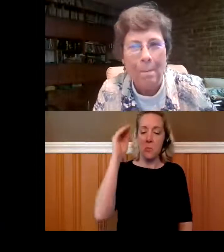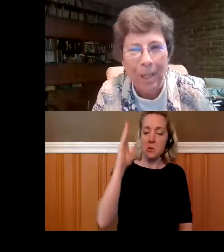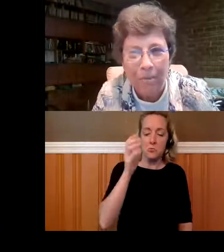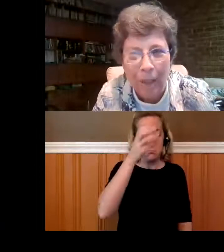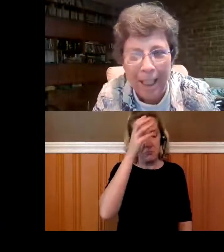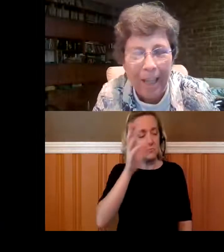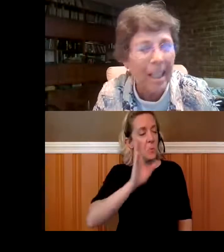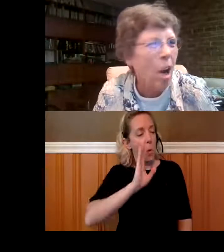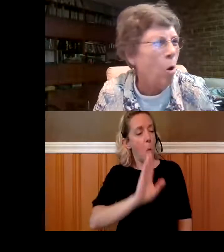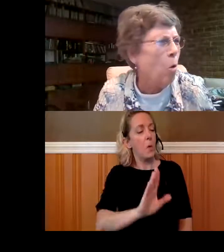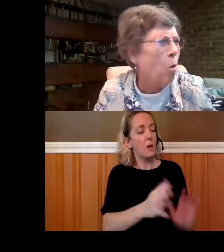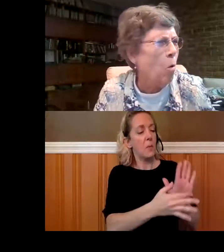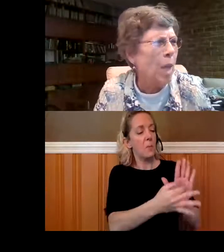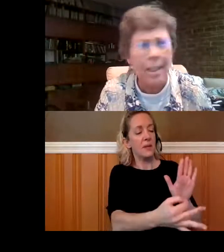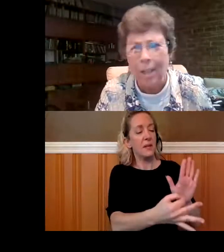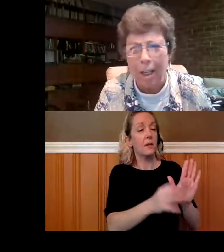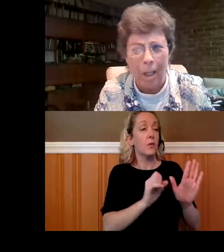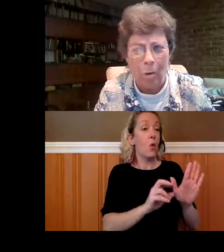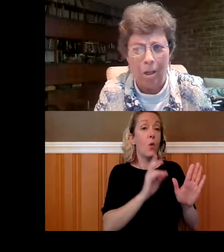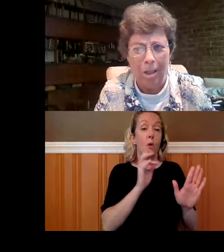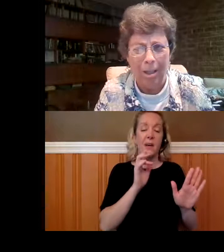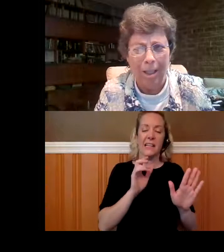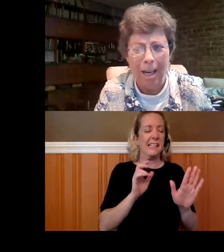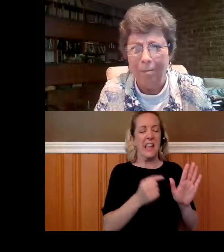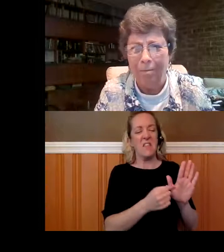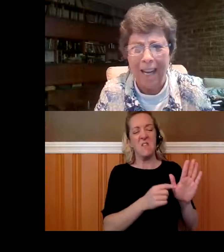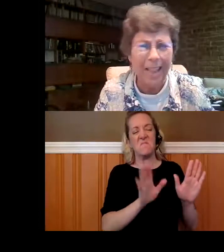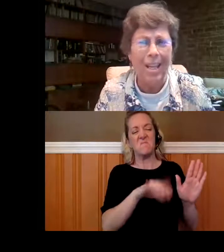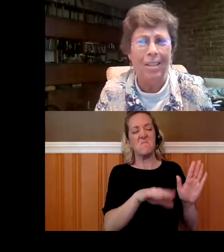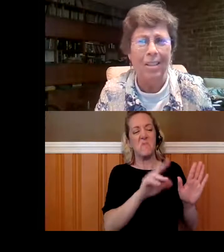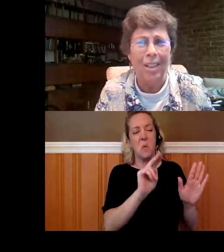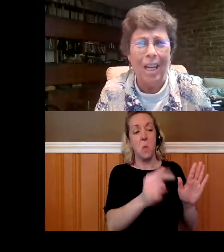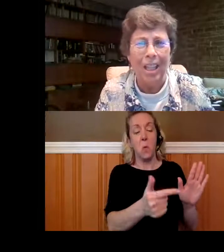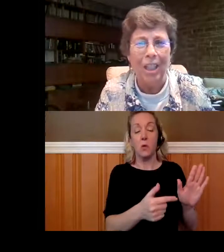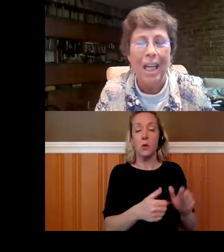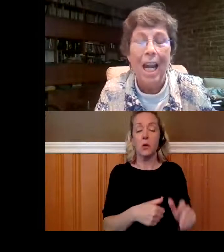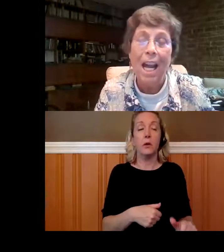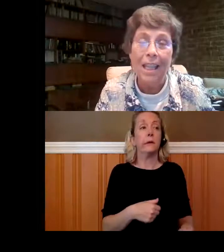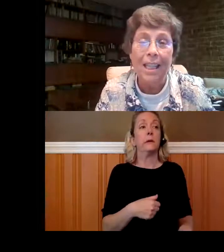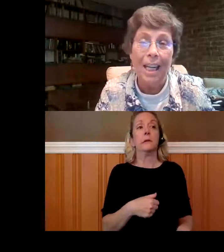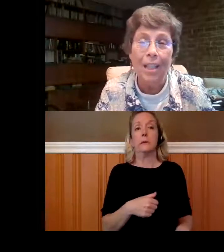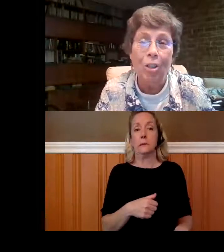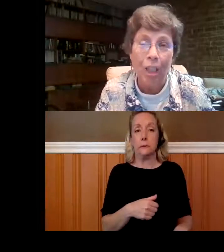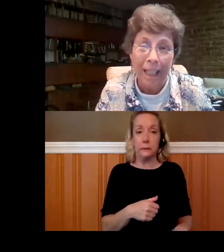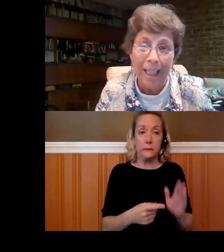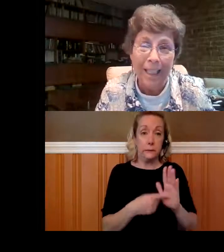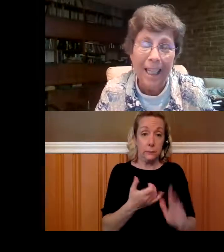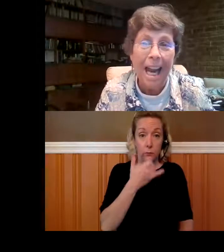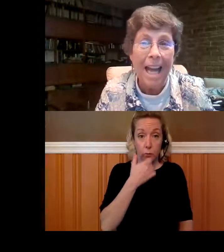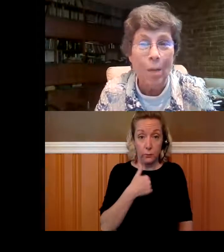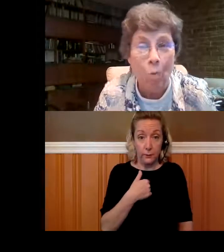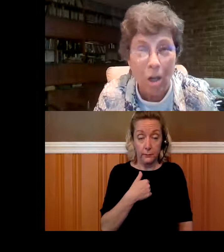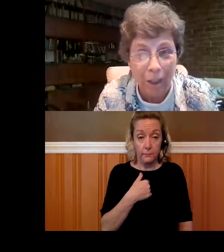not going to work. That's not a good strategy. And then they did it, and it worked. For